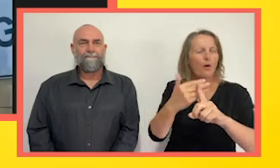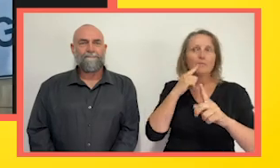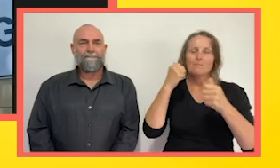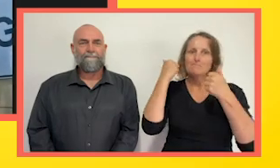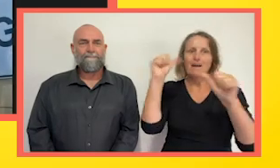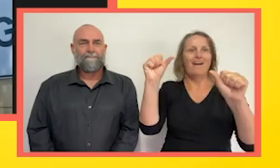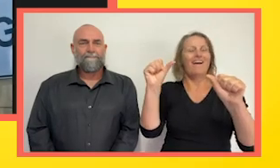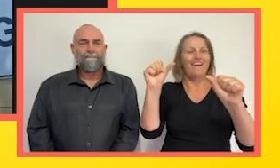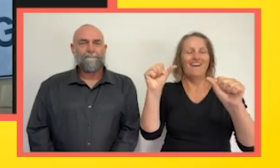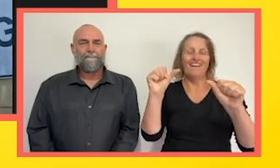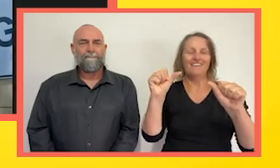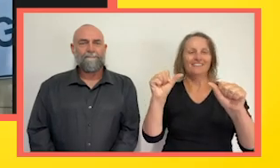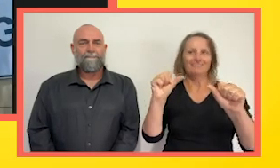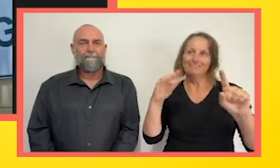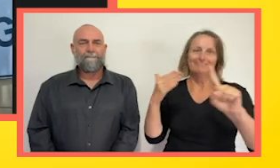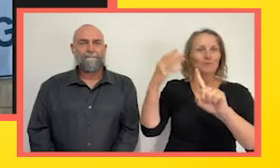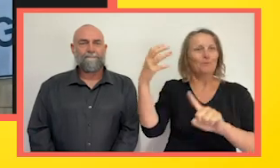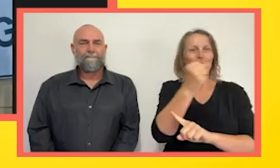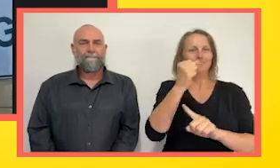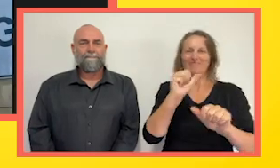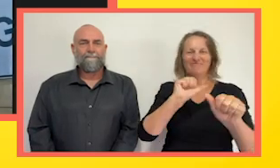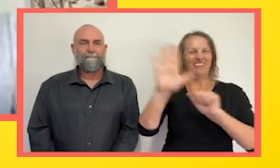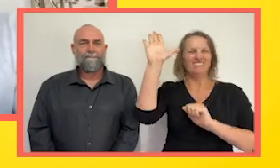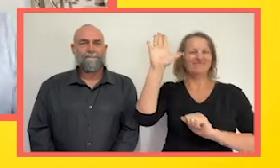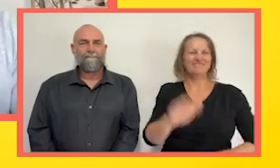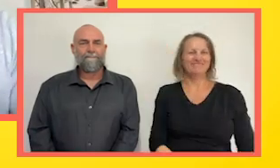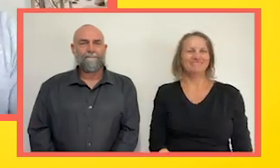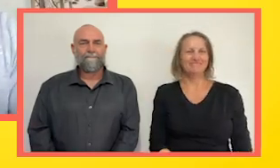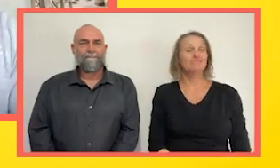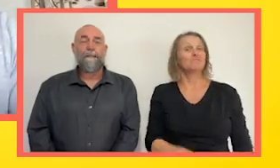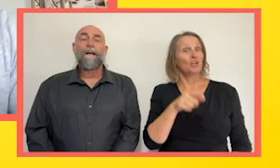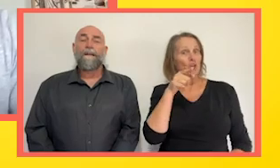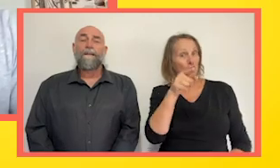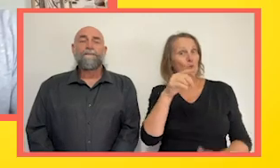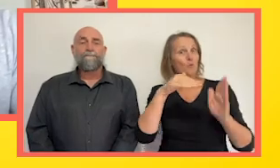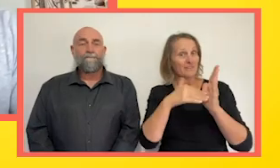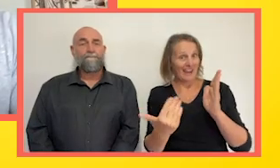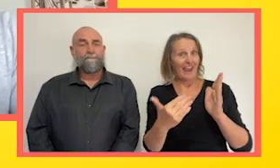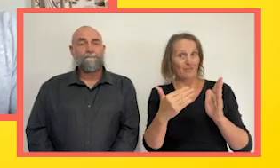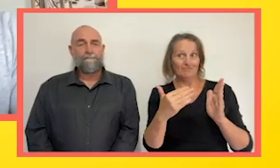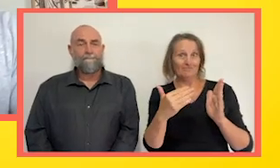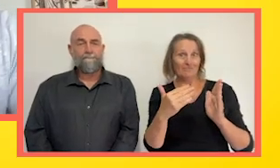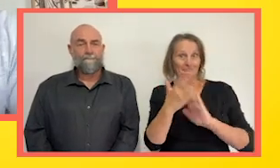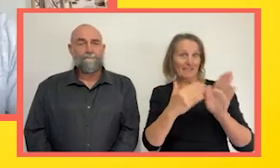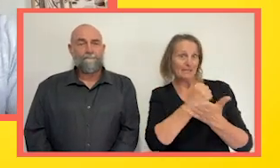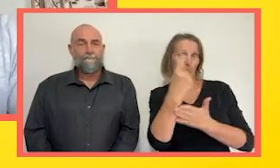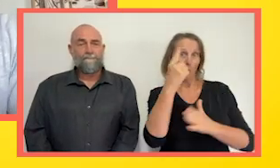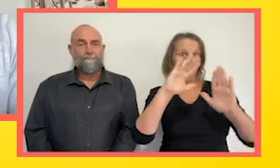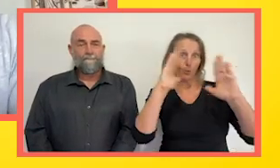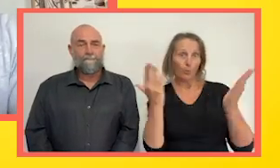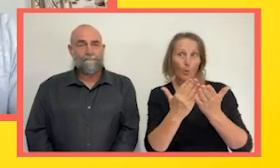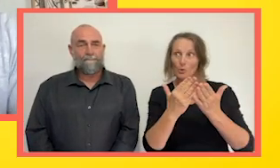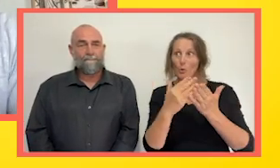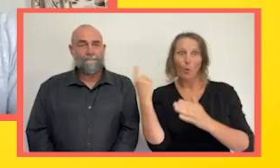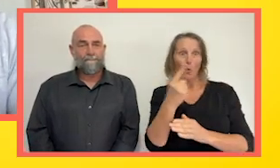climb the top of the mountain now, it's a fantastic feeling. Dan, you're now the player with the target on your back. Everyone's going to be coming for